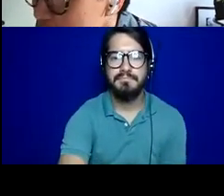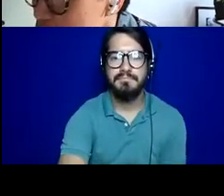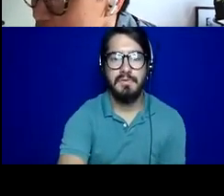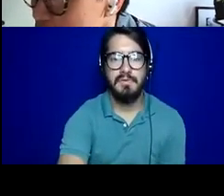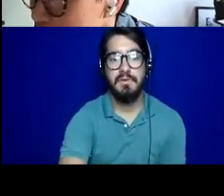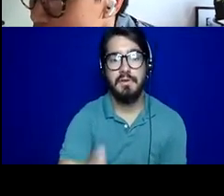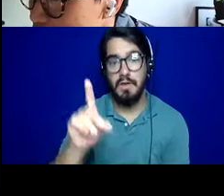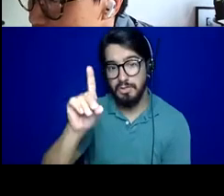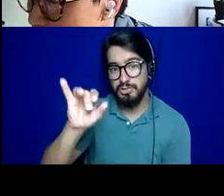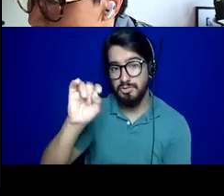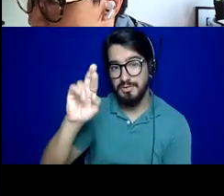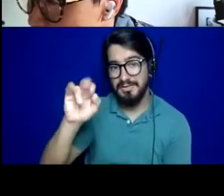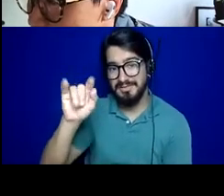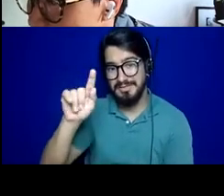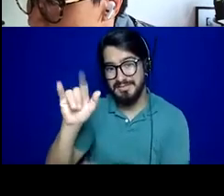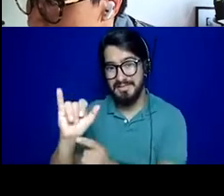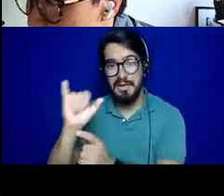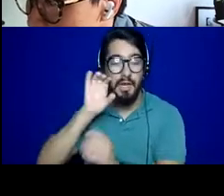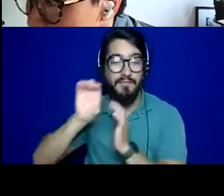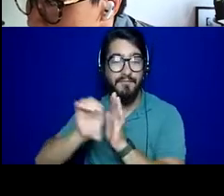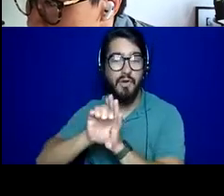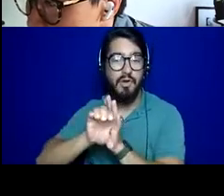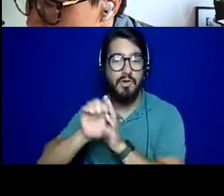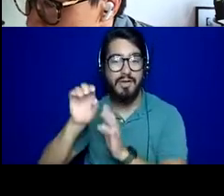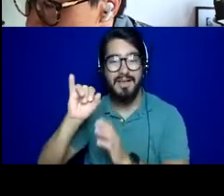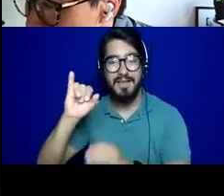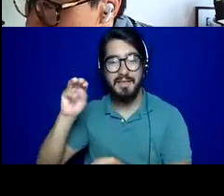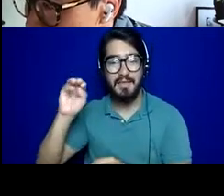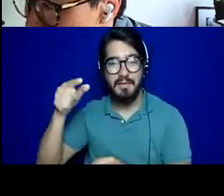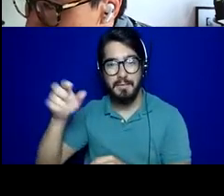directly photographed image. That's it.